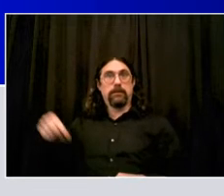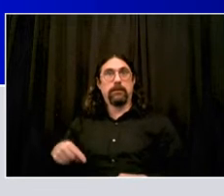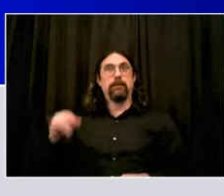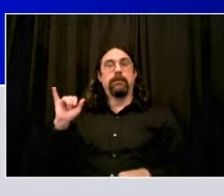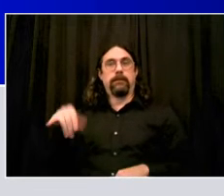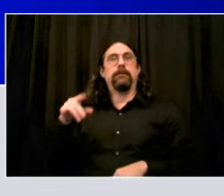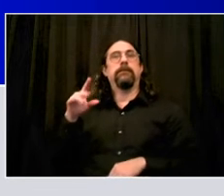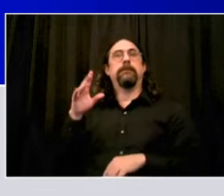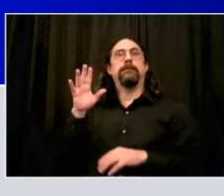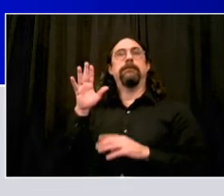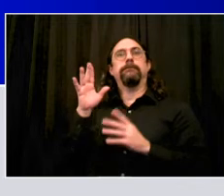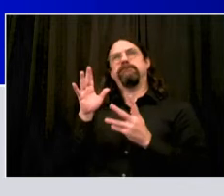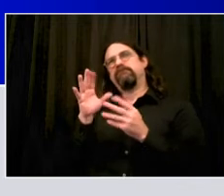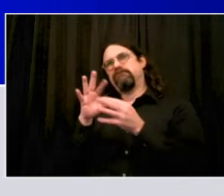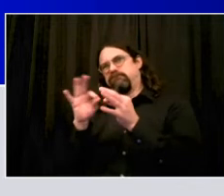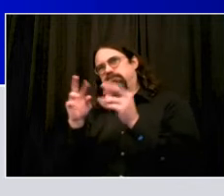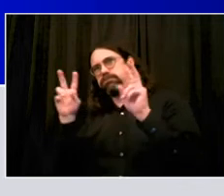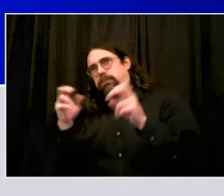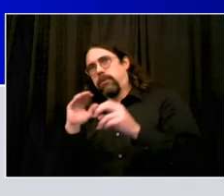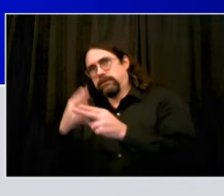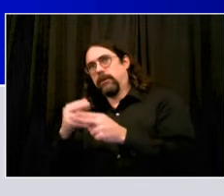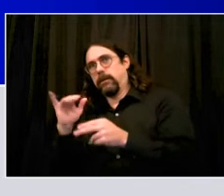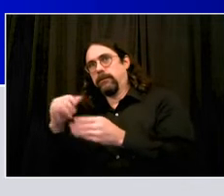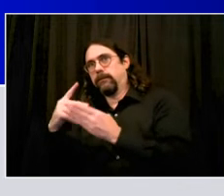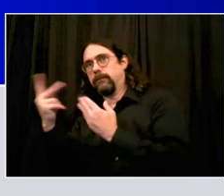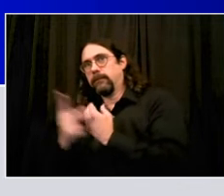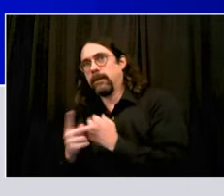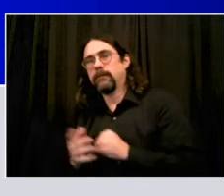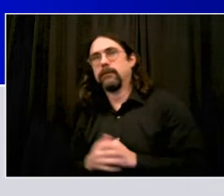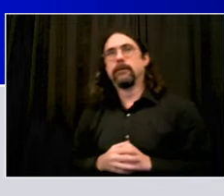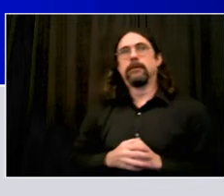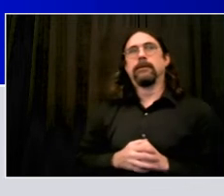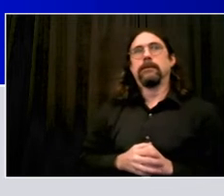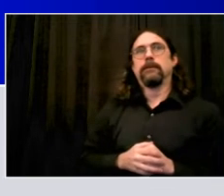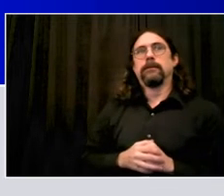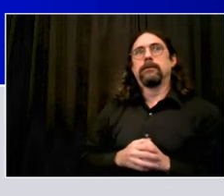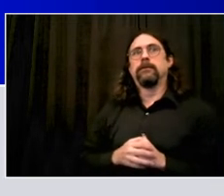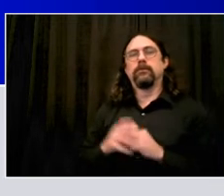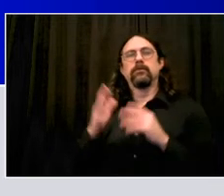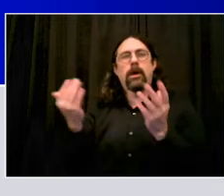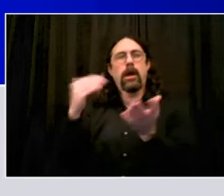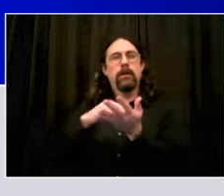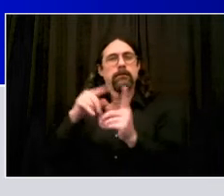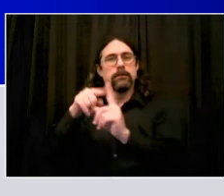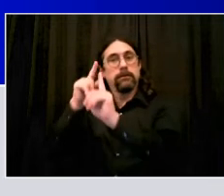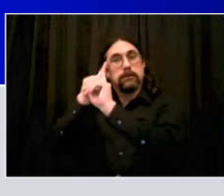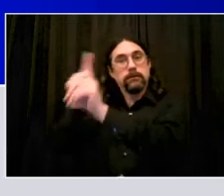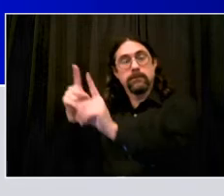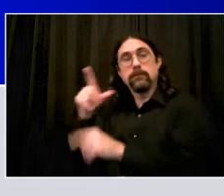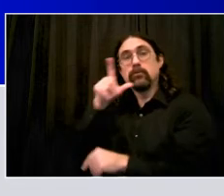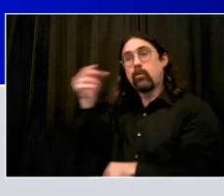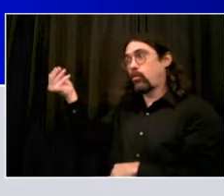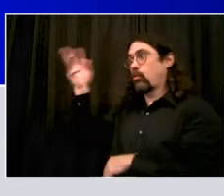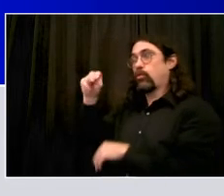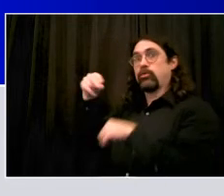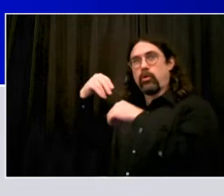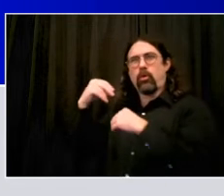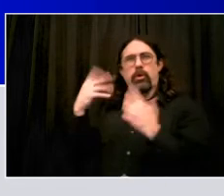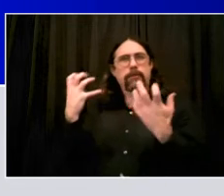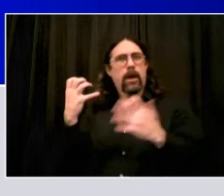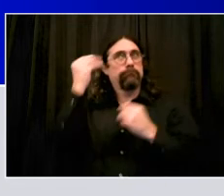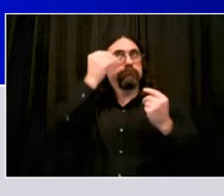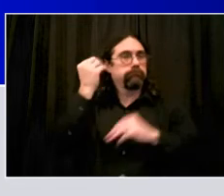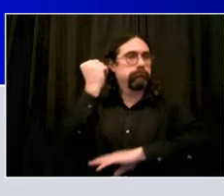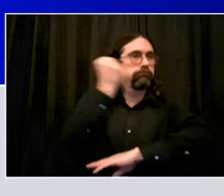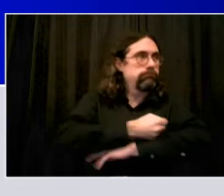employees. This is a citywide outreach effort to reach 20,000 business owners and connect them to the Owner-to-Owner hotline